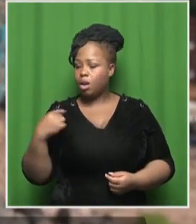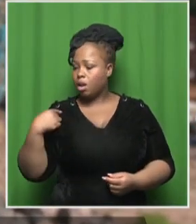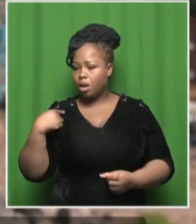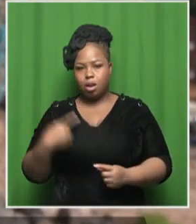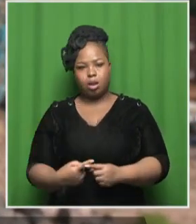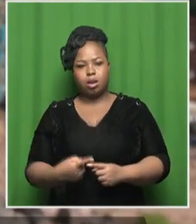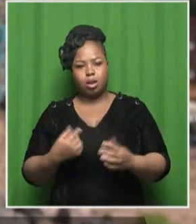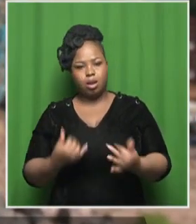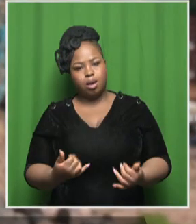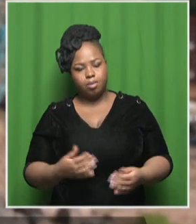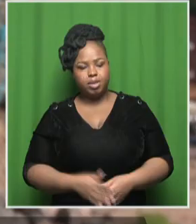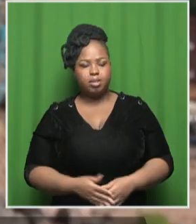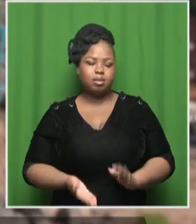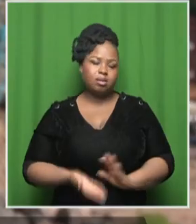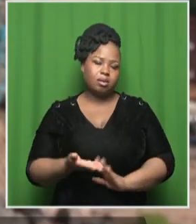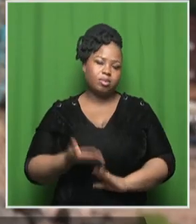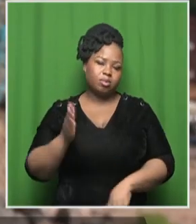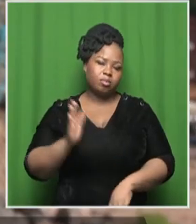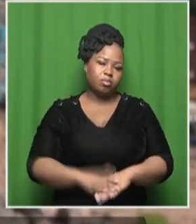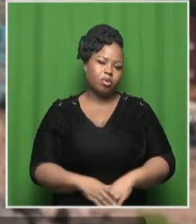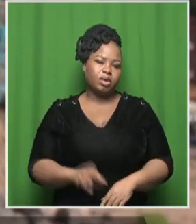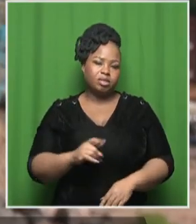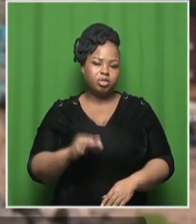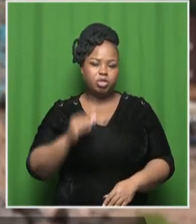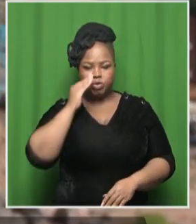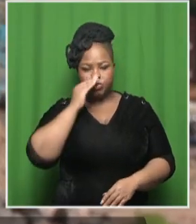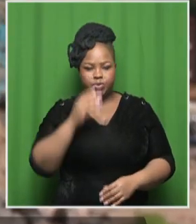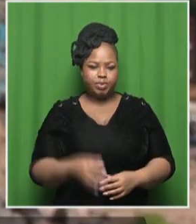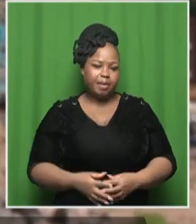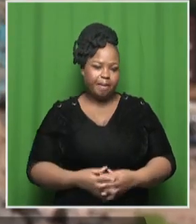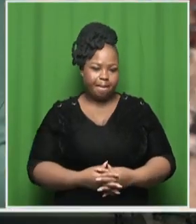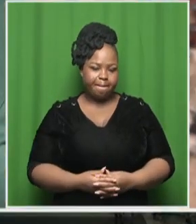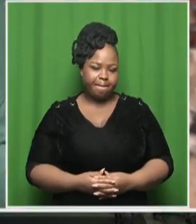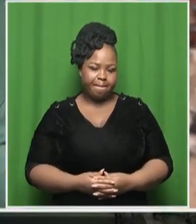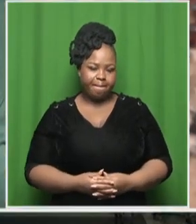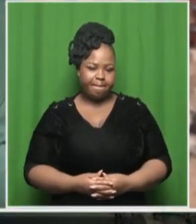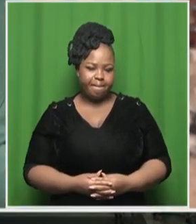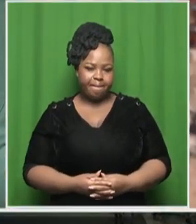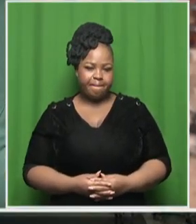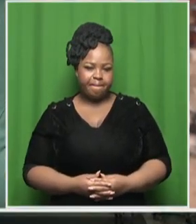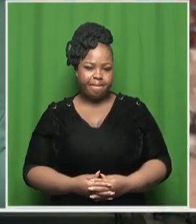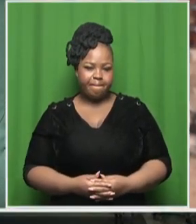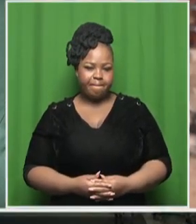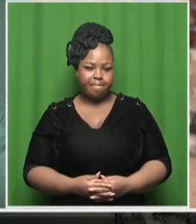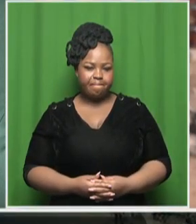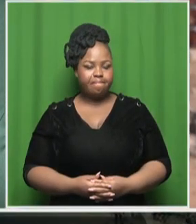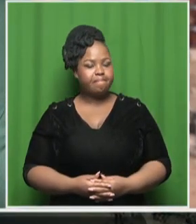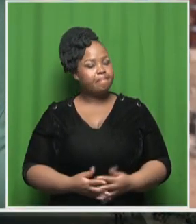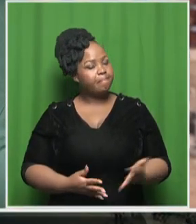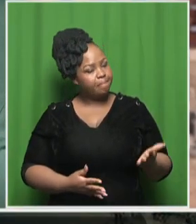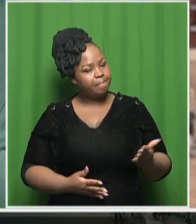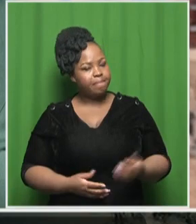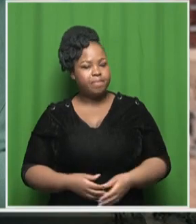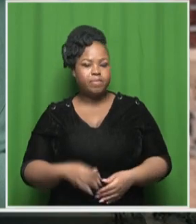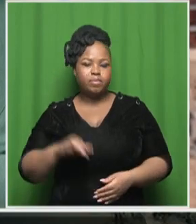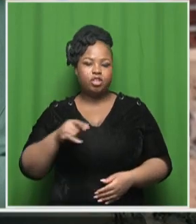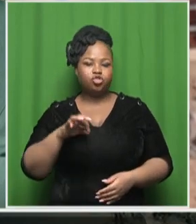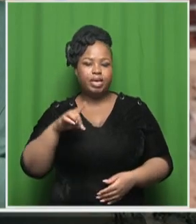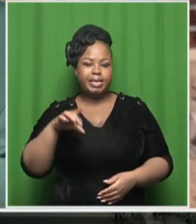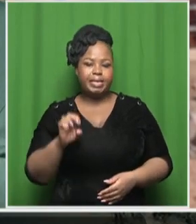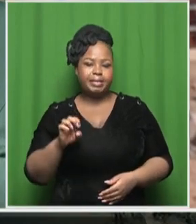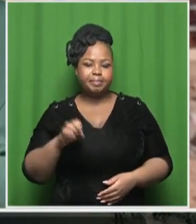But we'll bring you all the latest on SABC News throughout the course of the day. It's back to you, Sakina. And that's our reporter, Jayed